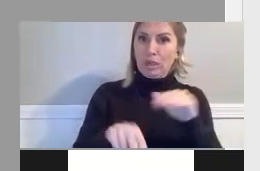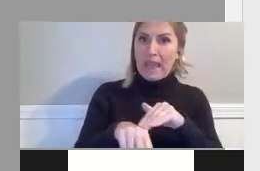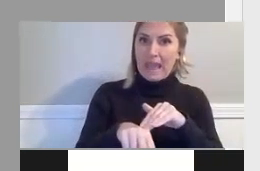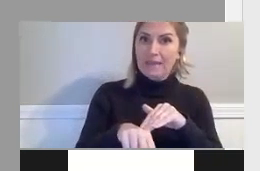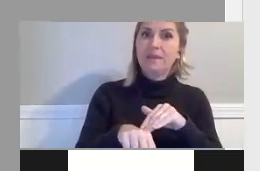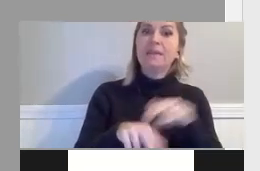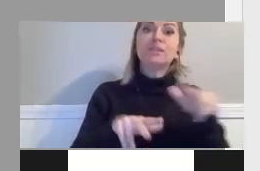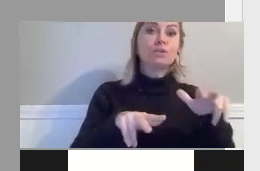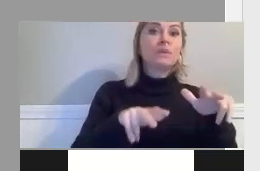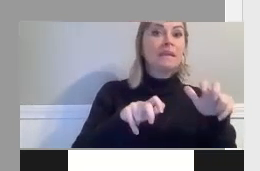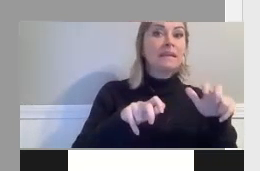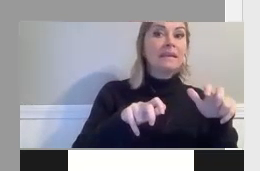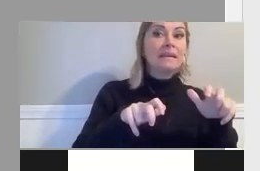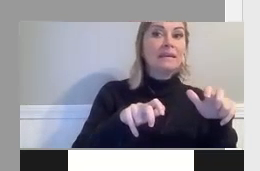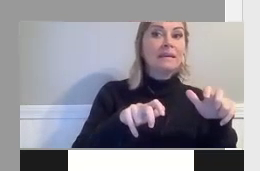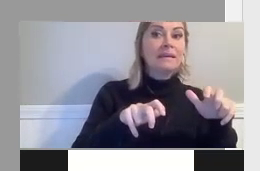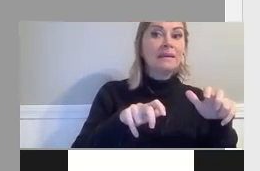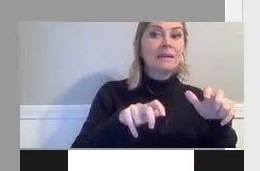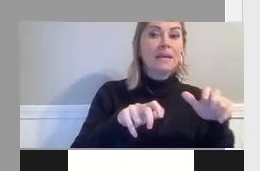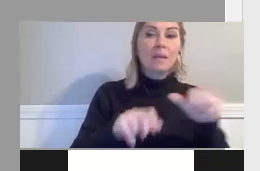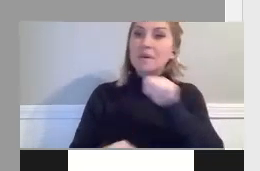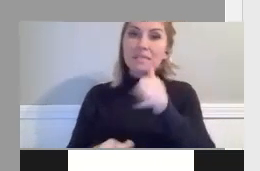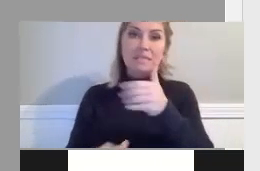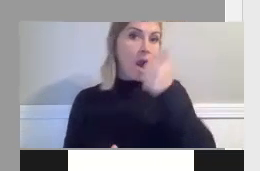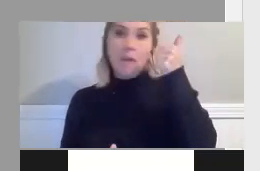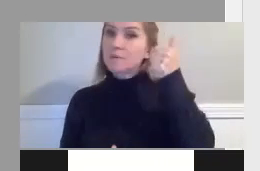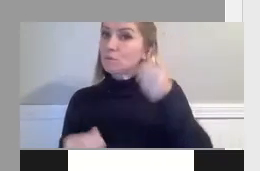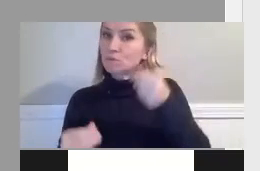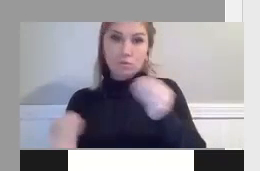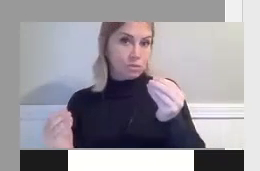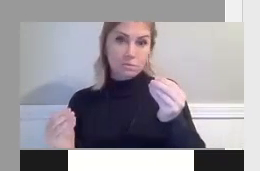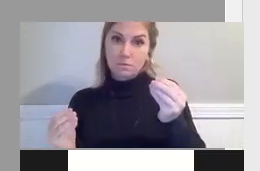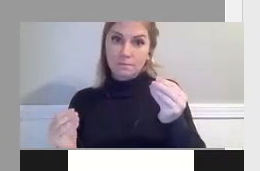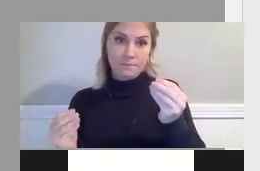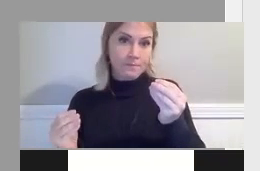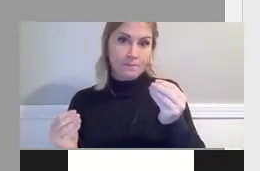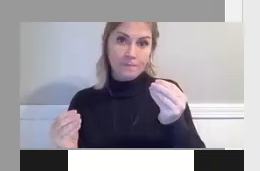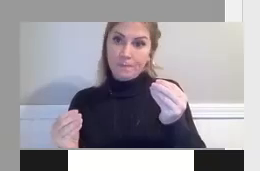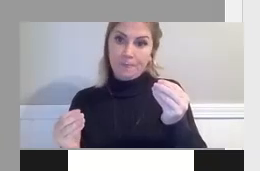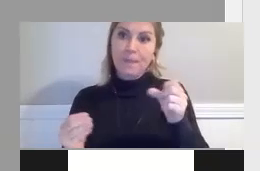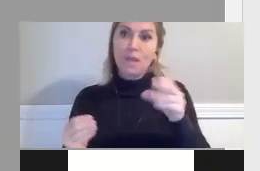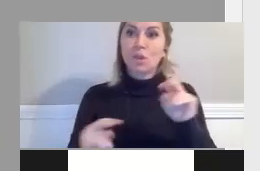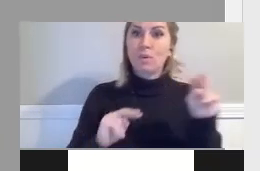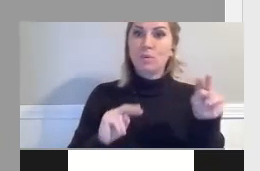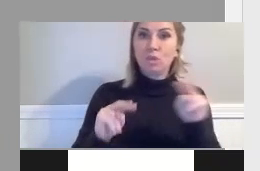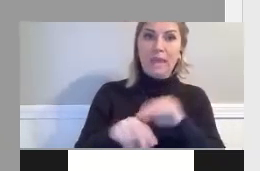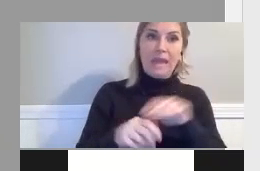again greedy, but it is not an optimal solution. So let's look at the particular